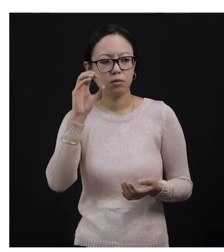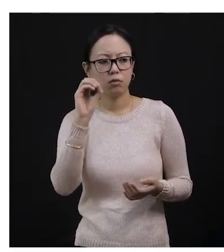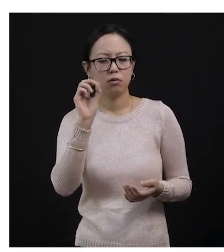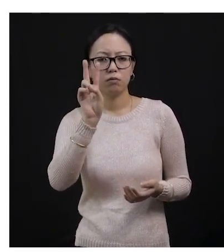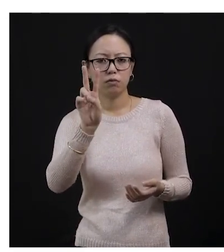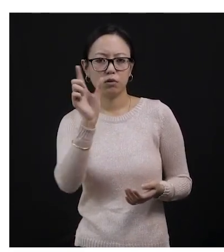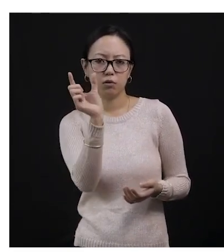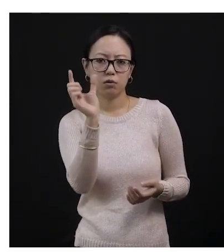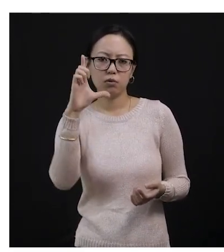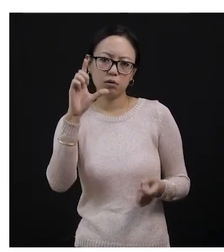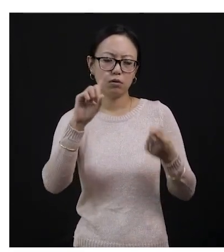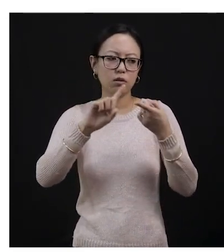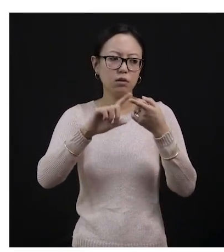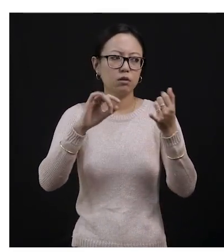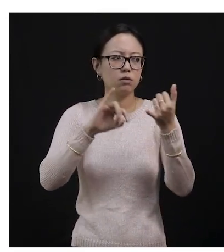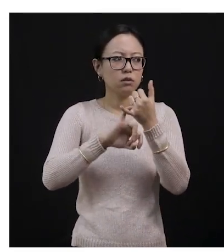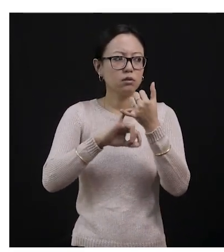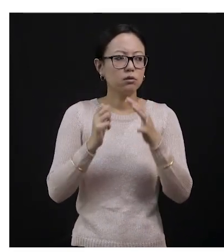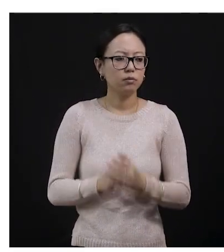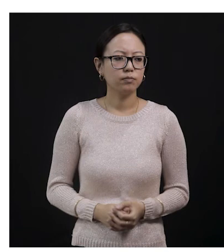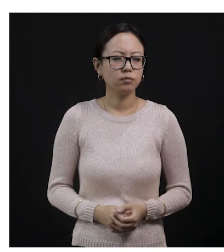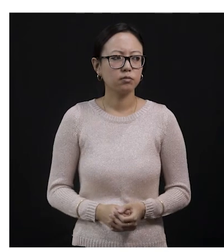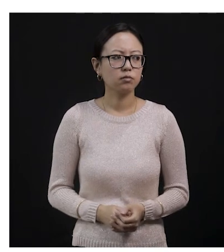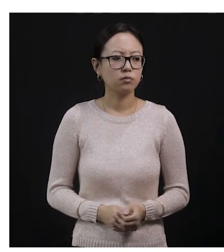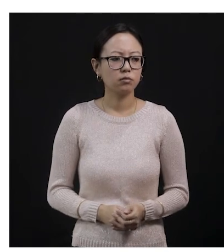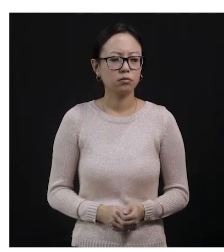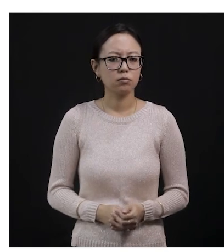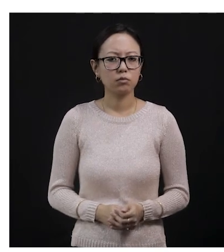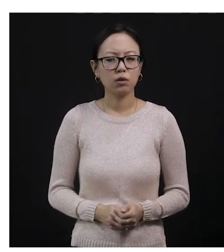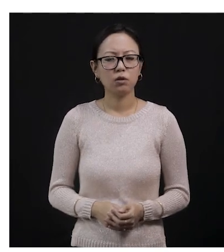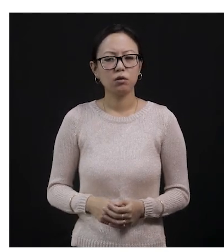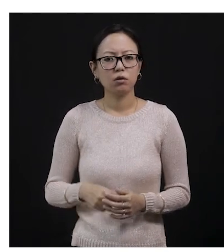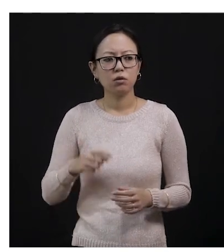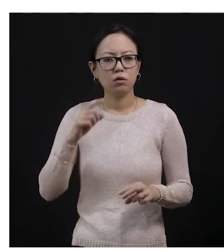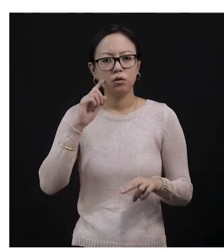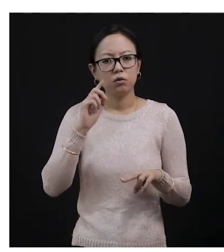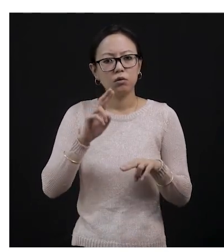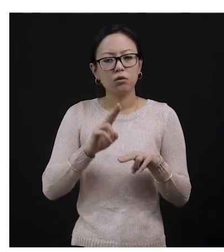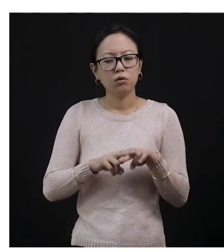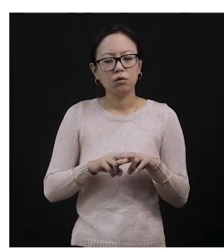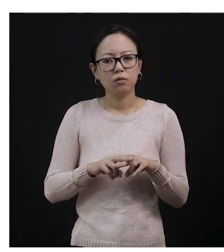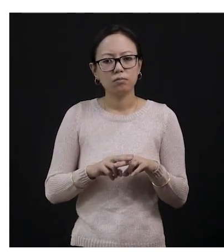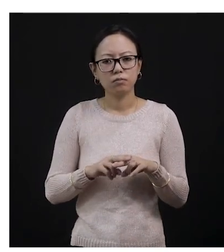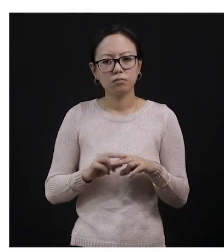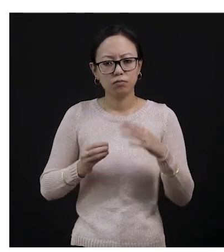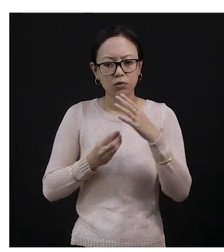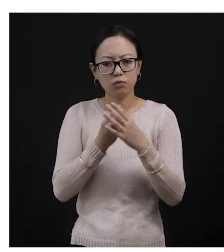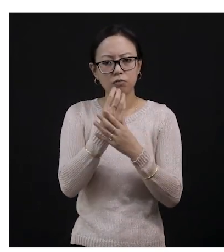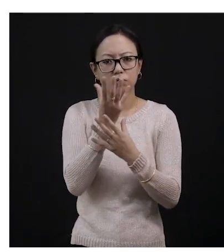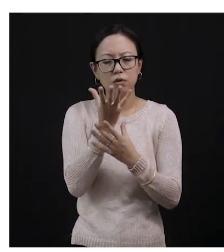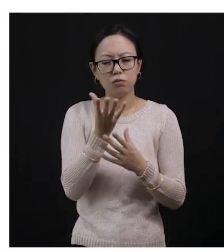this ovary, when the flower matures, okay, when the plant matures, when the flower, all the petals have fallen away,